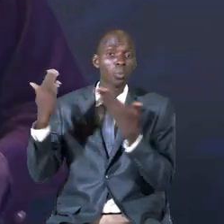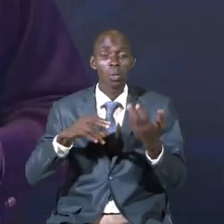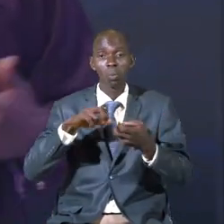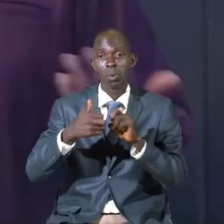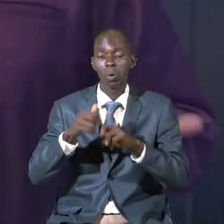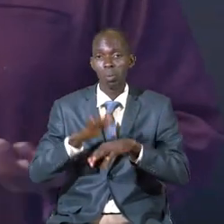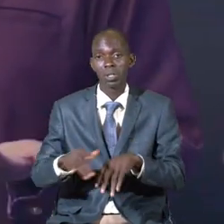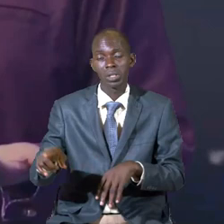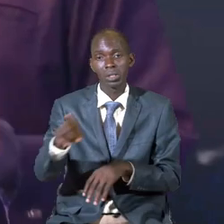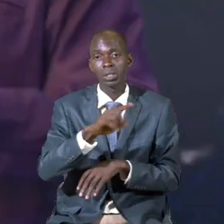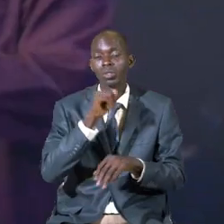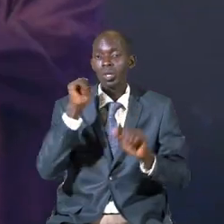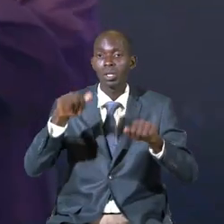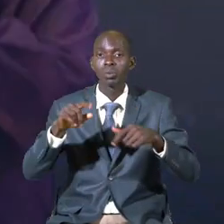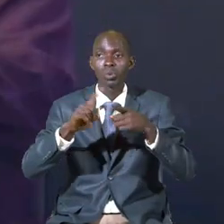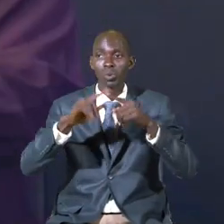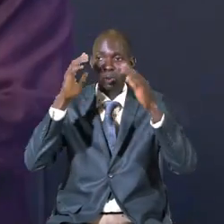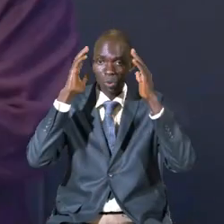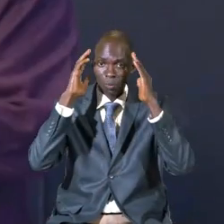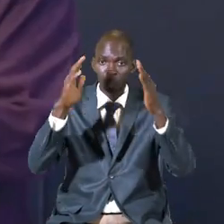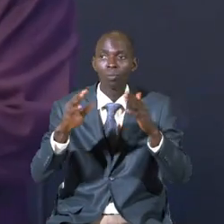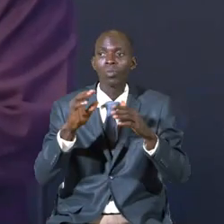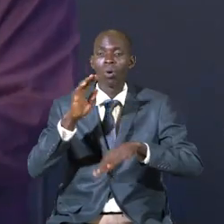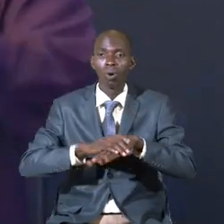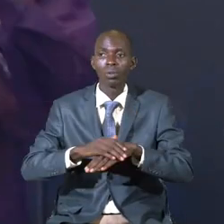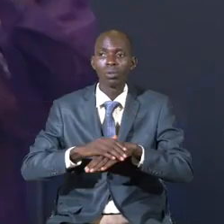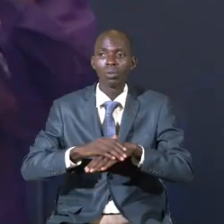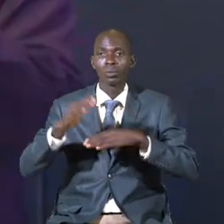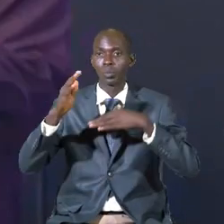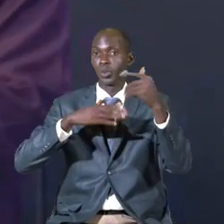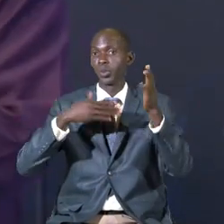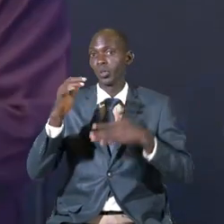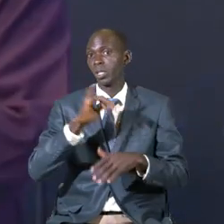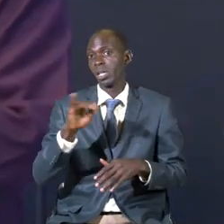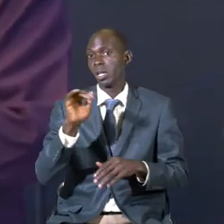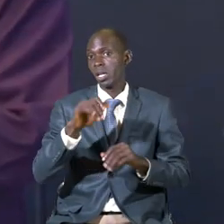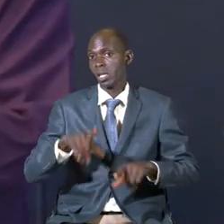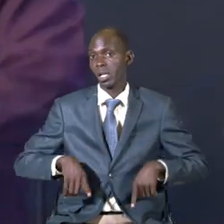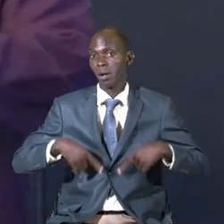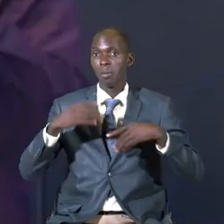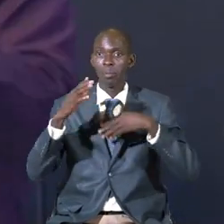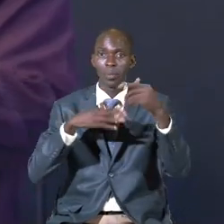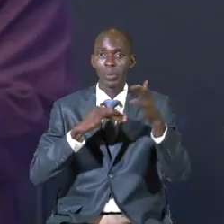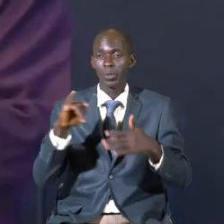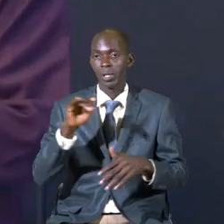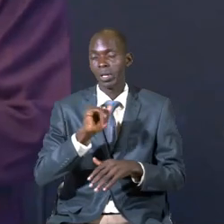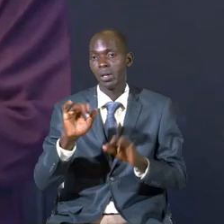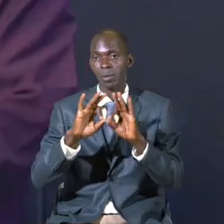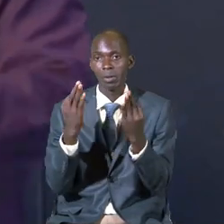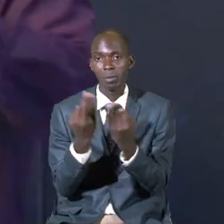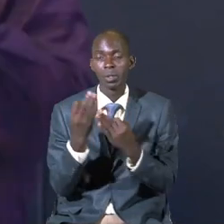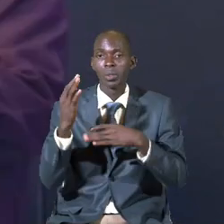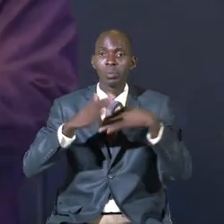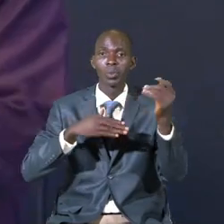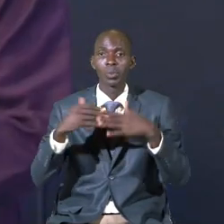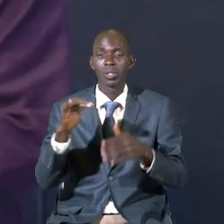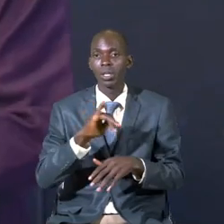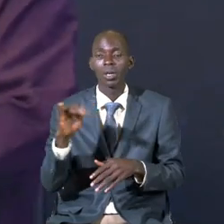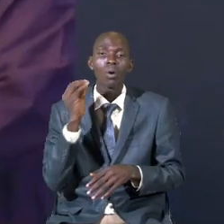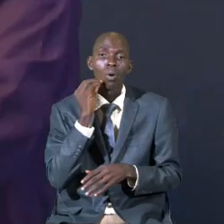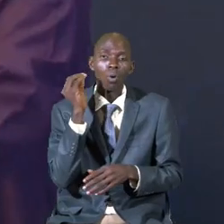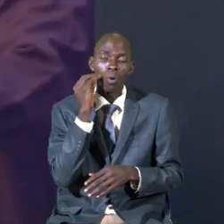concentrate on building a life building a family building a home building a